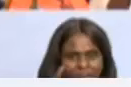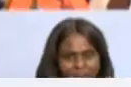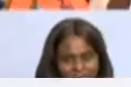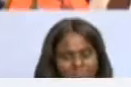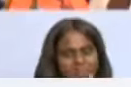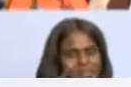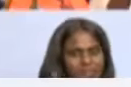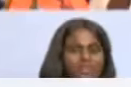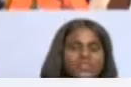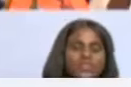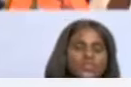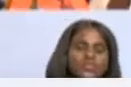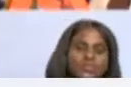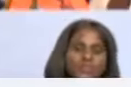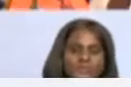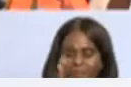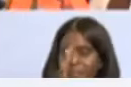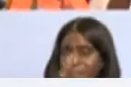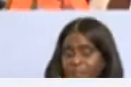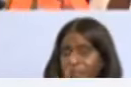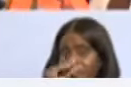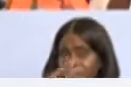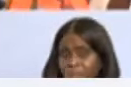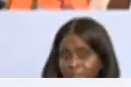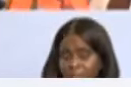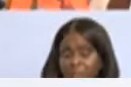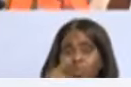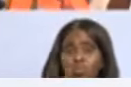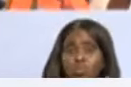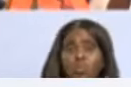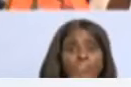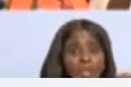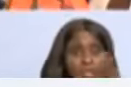disciplines. And Madam Speaker, I won't preempt,